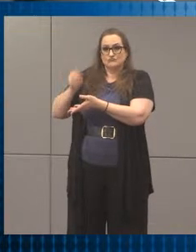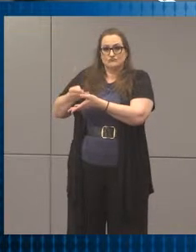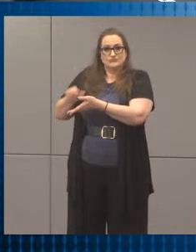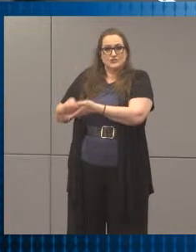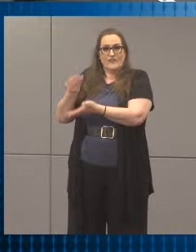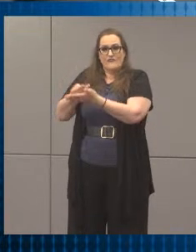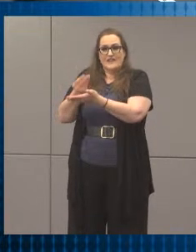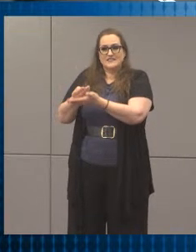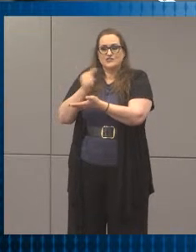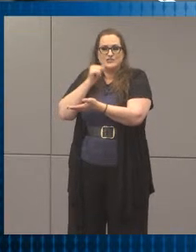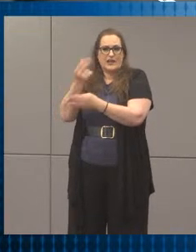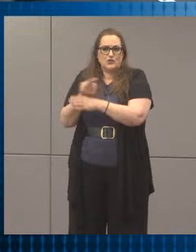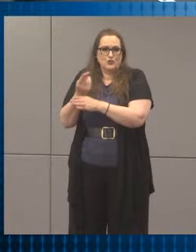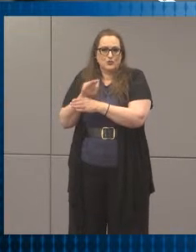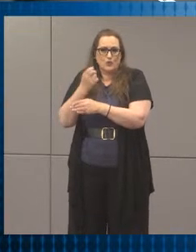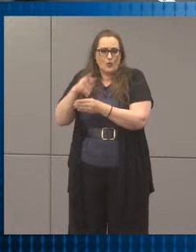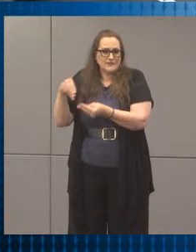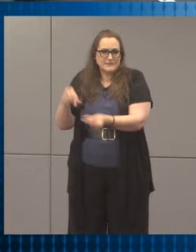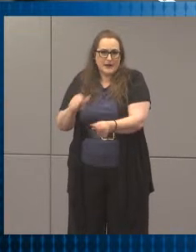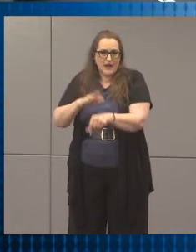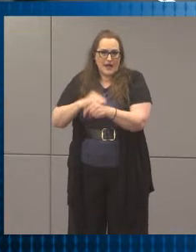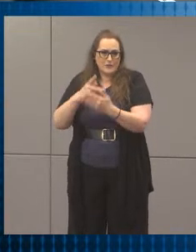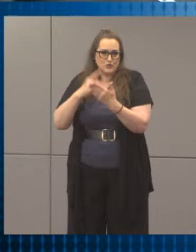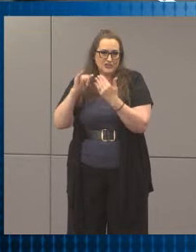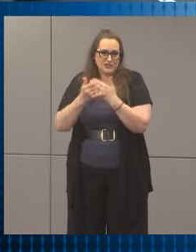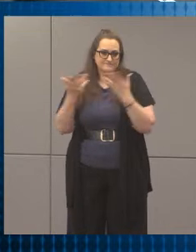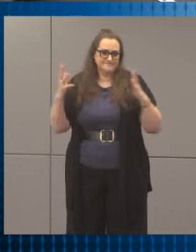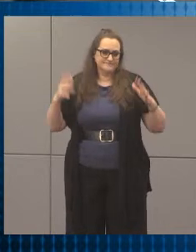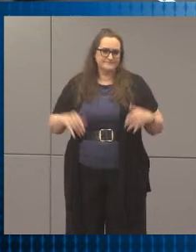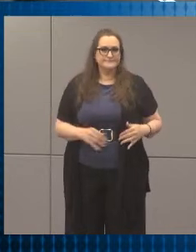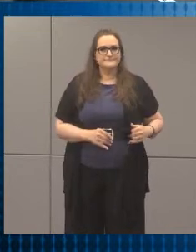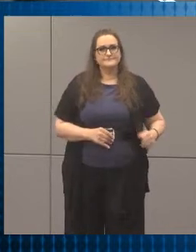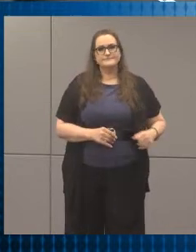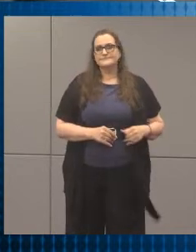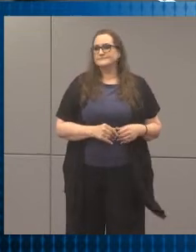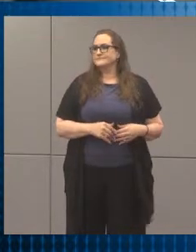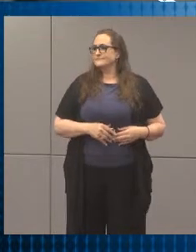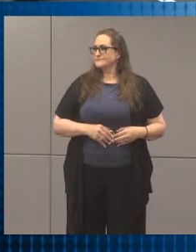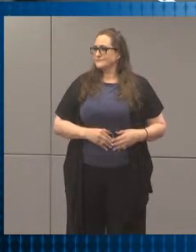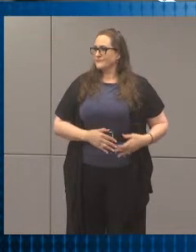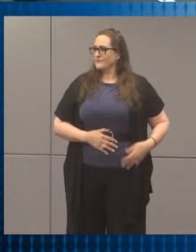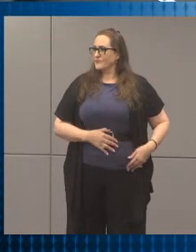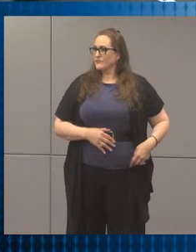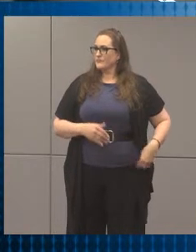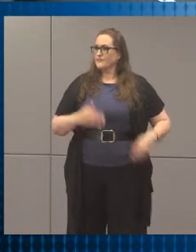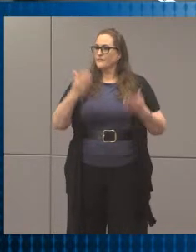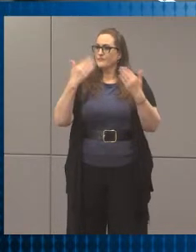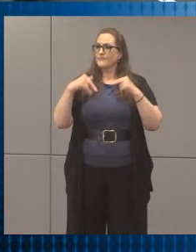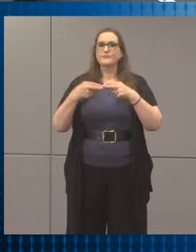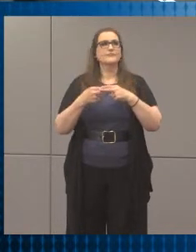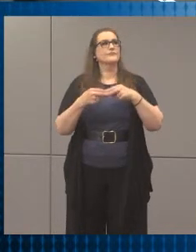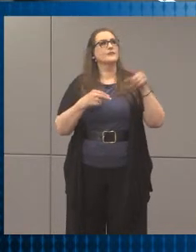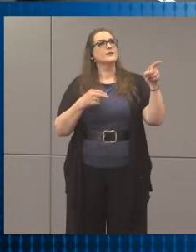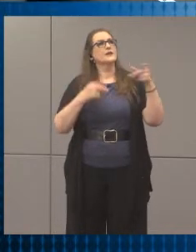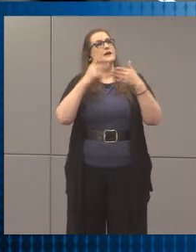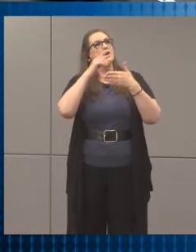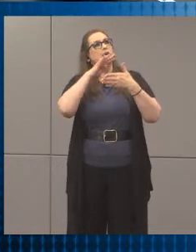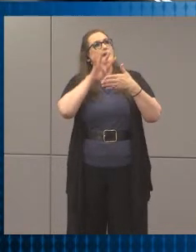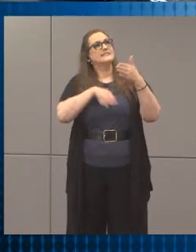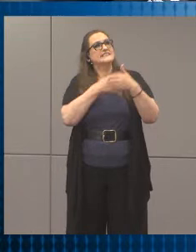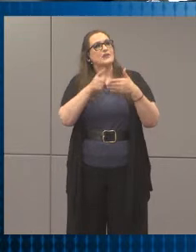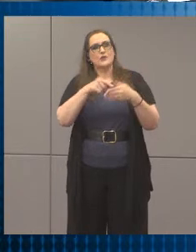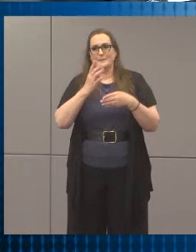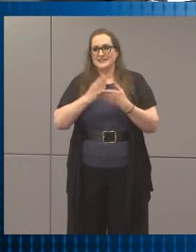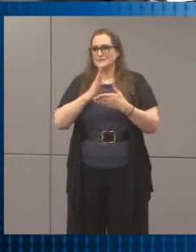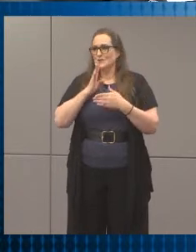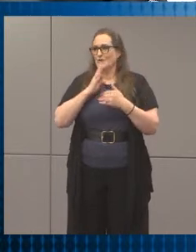funds that just are not used or spent on the project. Next slide, schedule. I'm going to stop